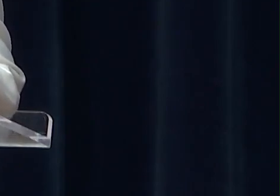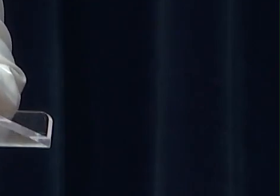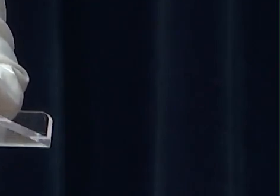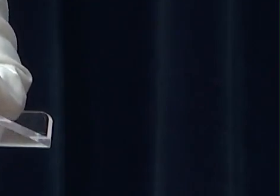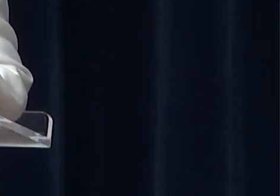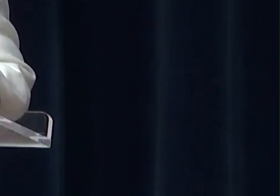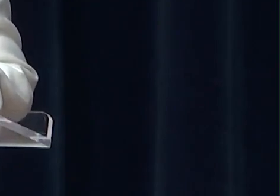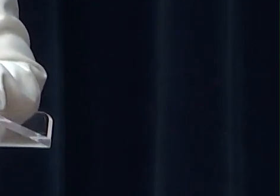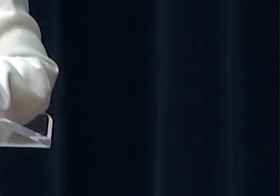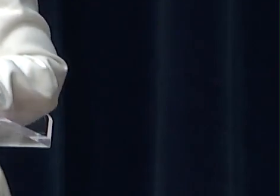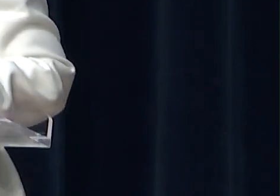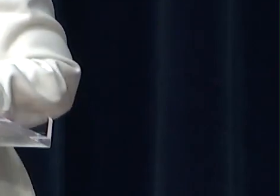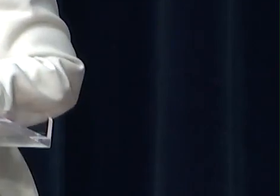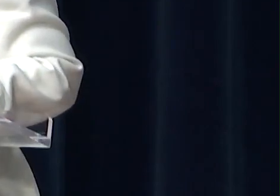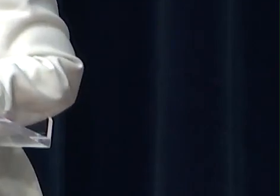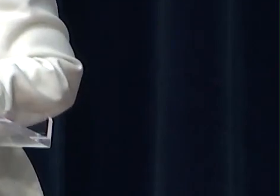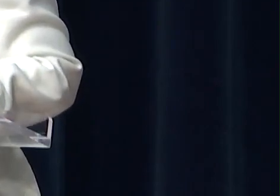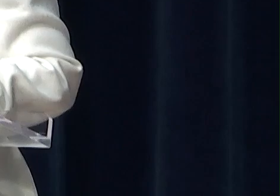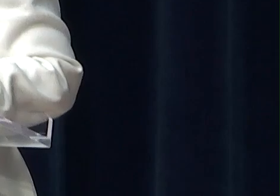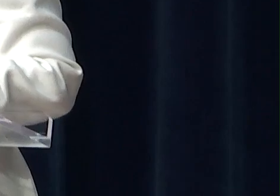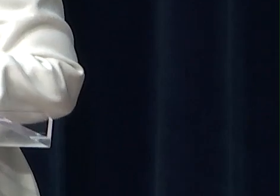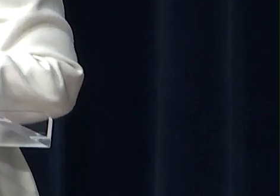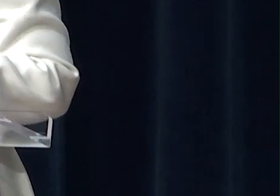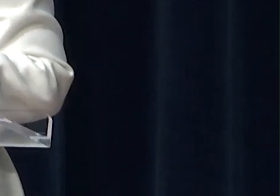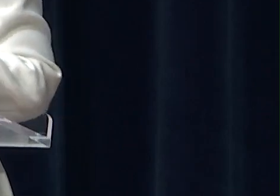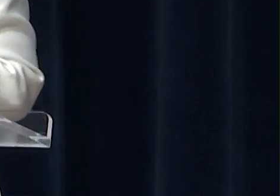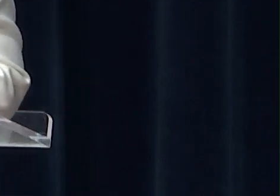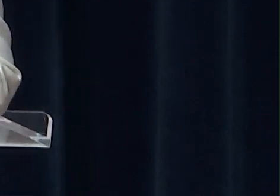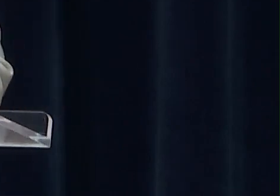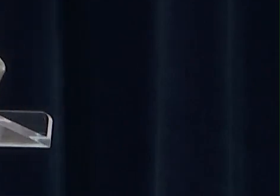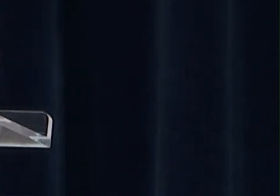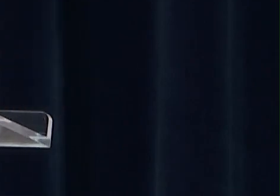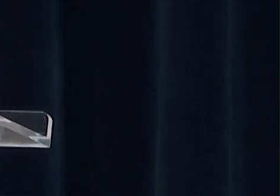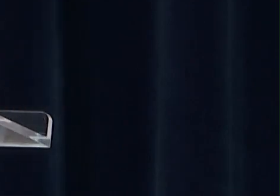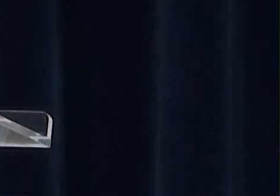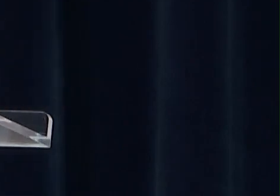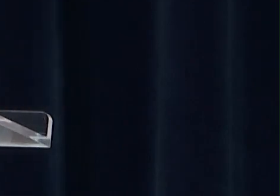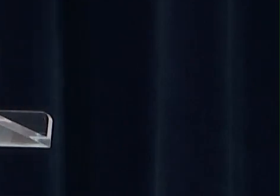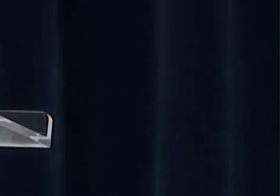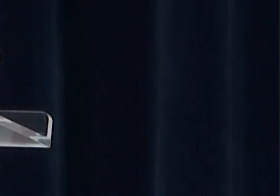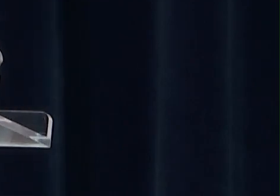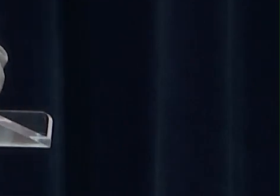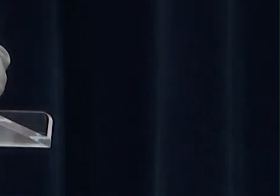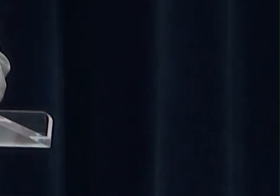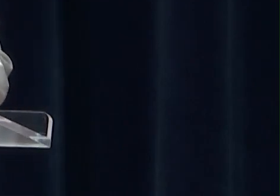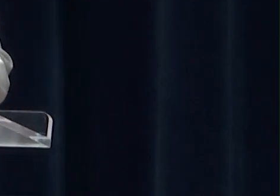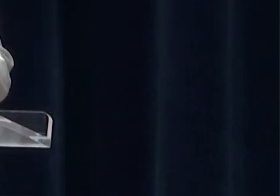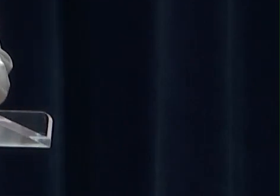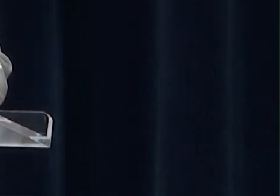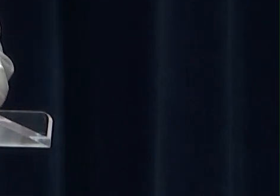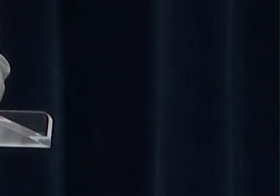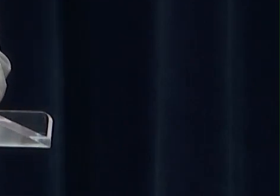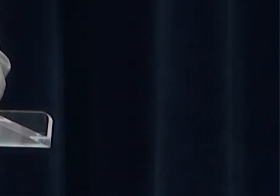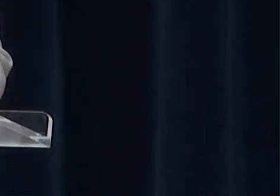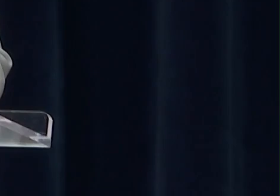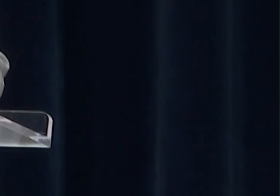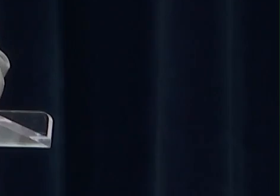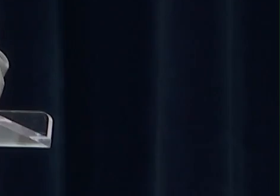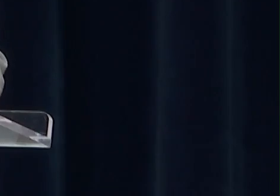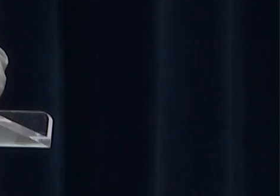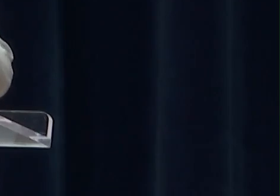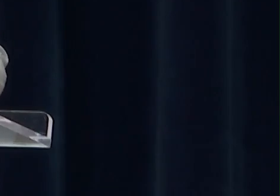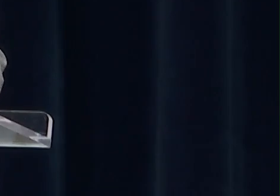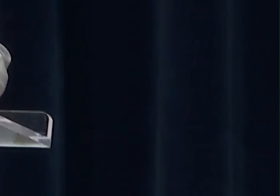It's 2025. That's a good year. I don't know why, but I think it's a good year. It's a nice